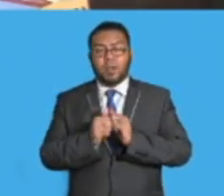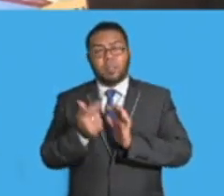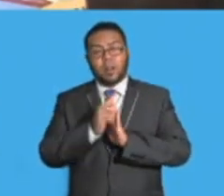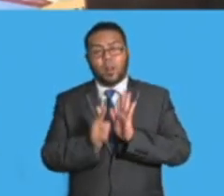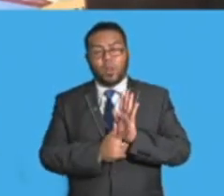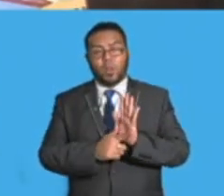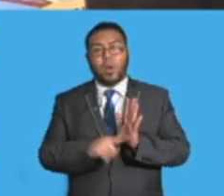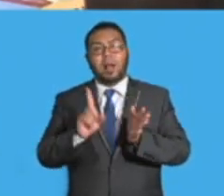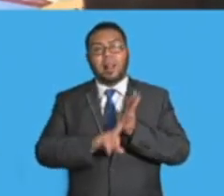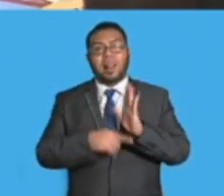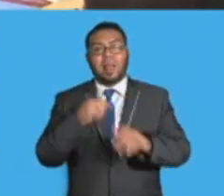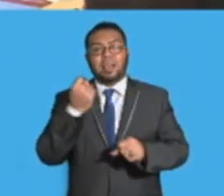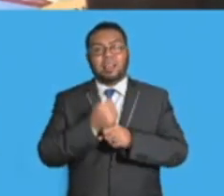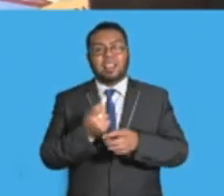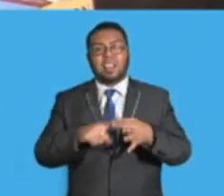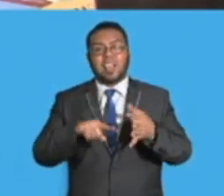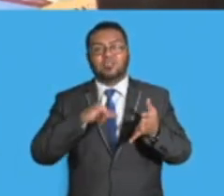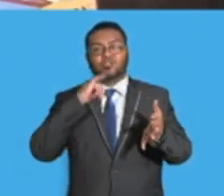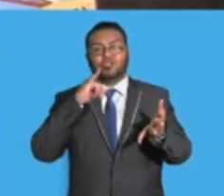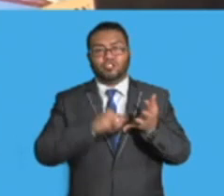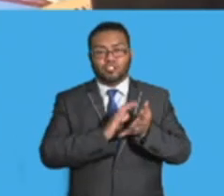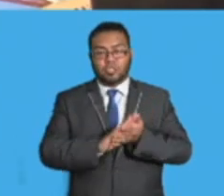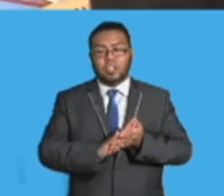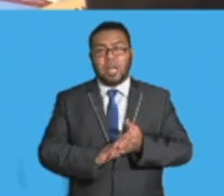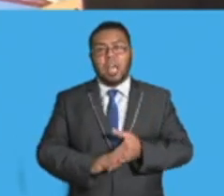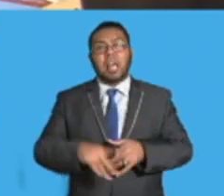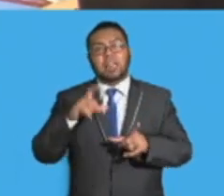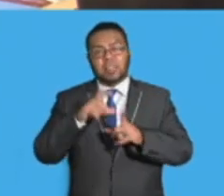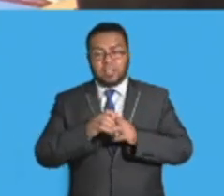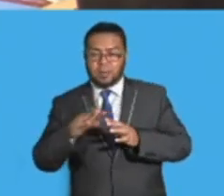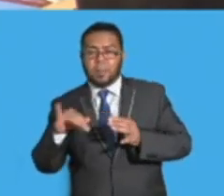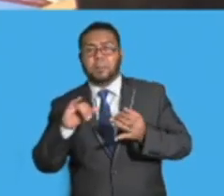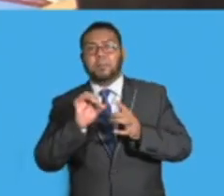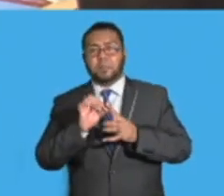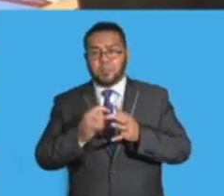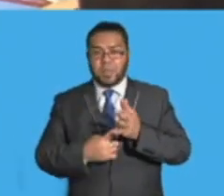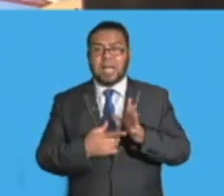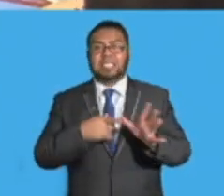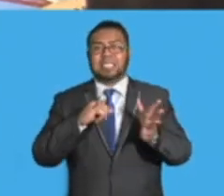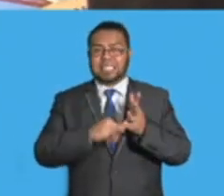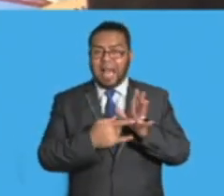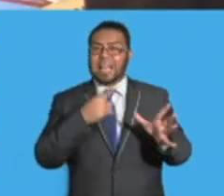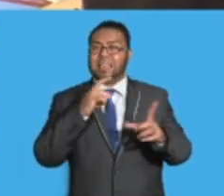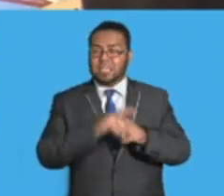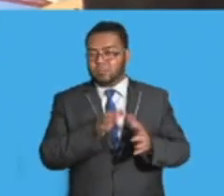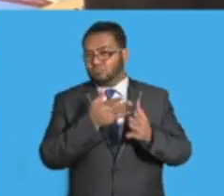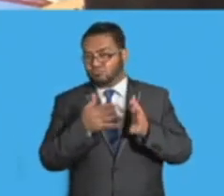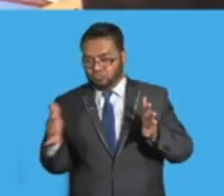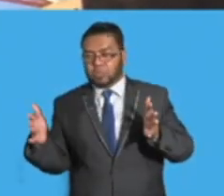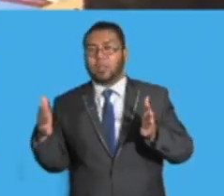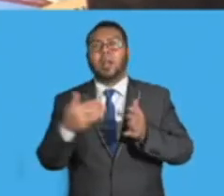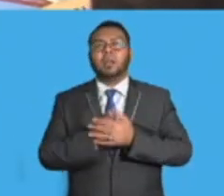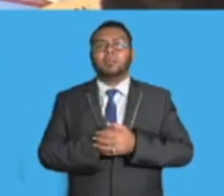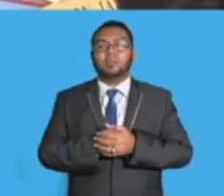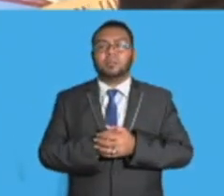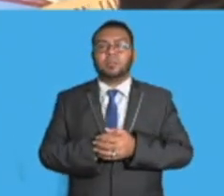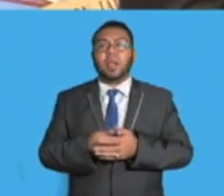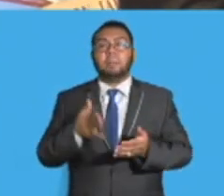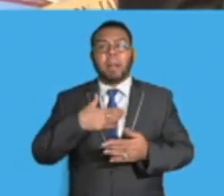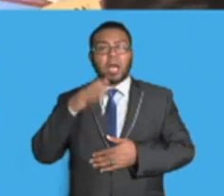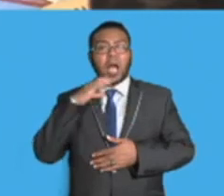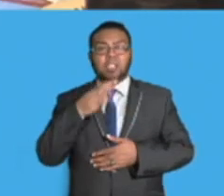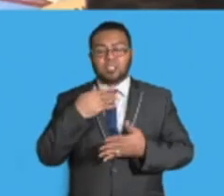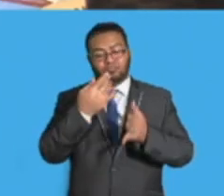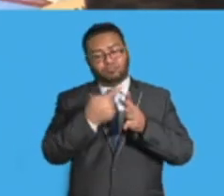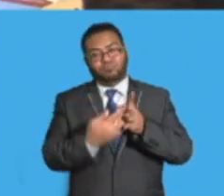Lagesh Prasad of Popo's Farm, Dhiren Prasad of Waituri, my cousins Asis and Tarun of Waituri, Ajay